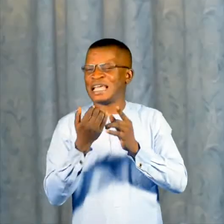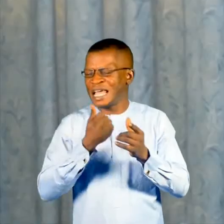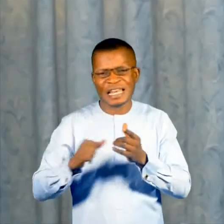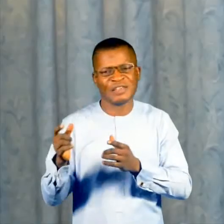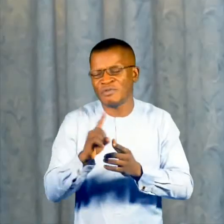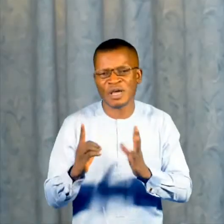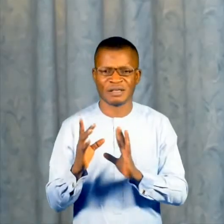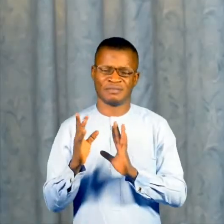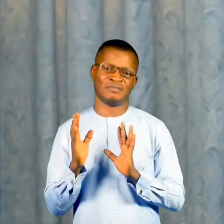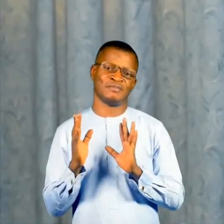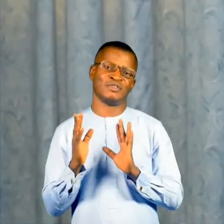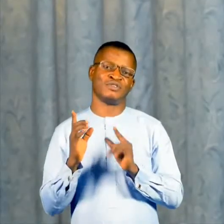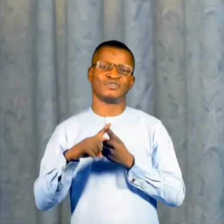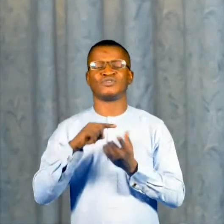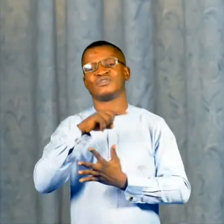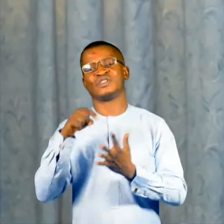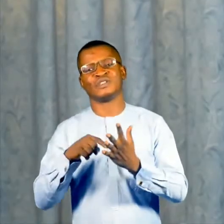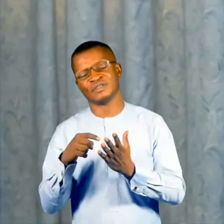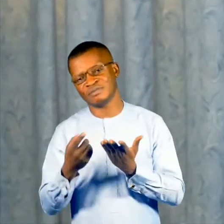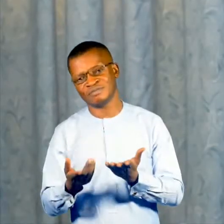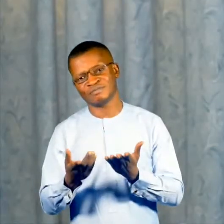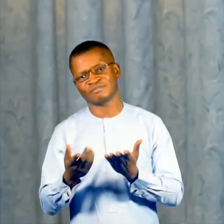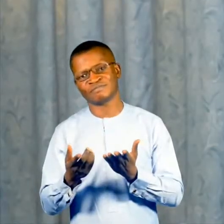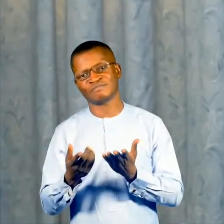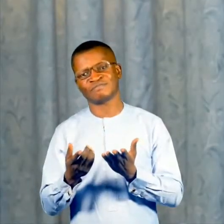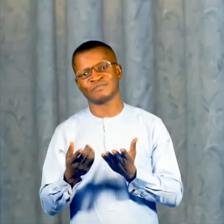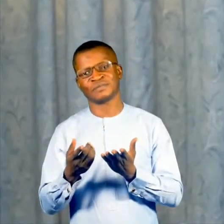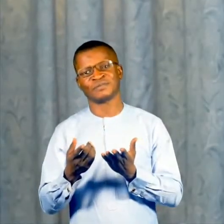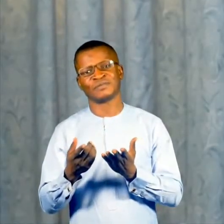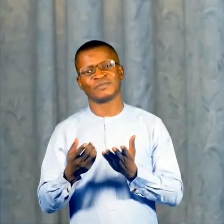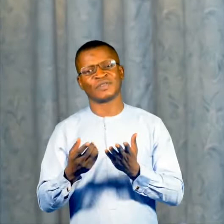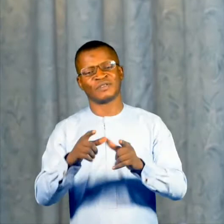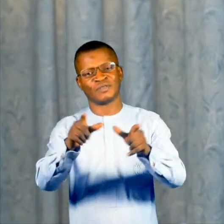they become a destination to this